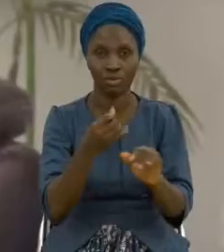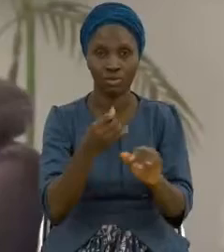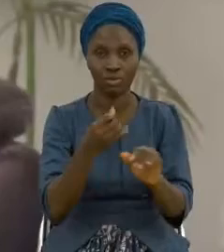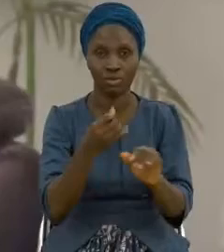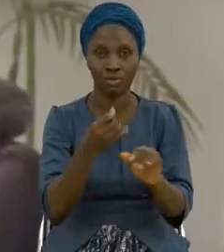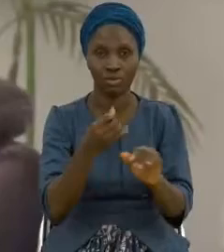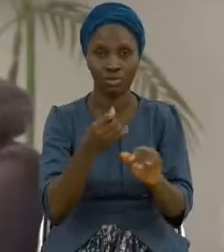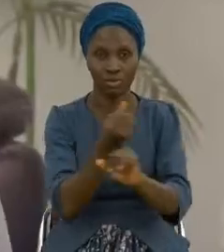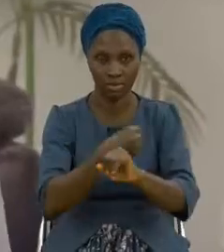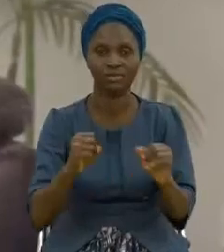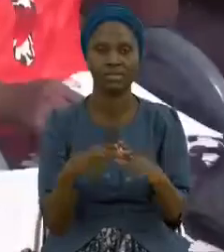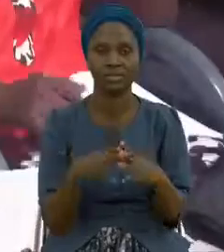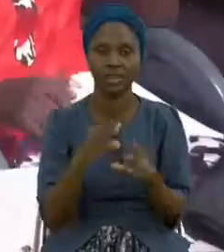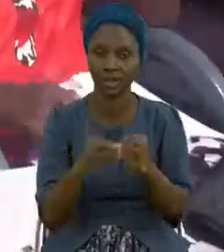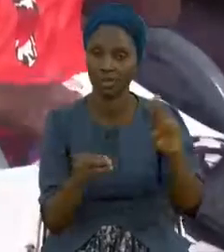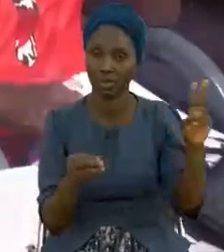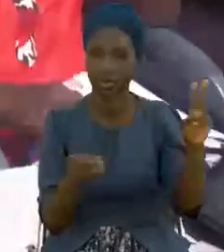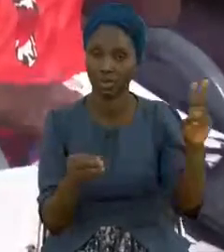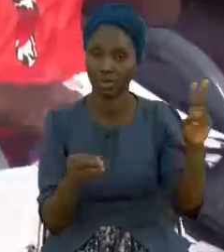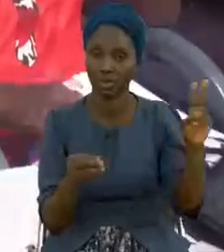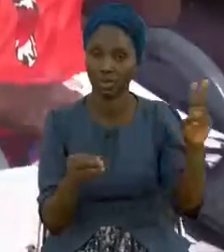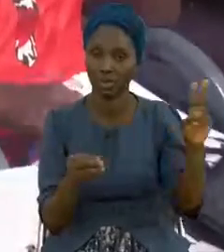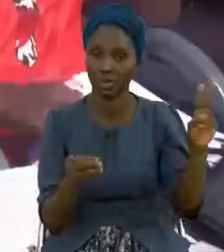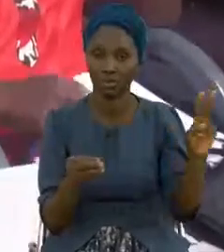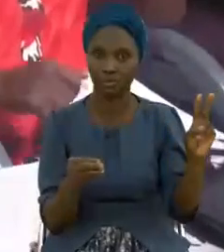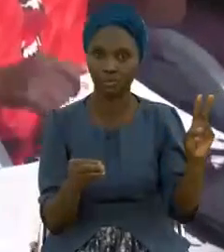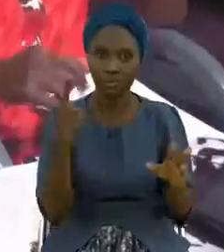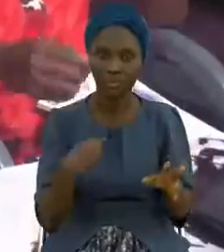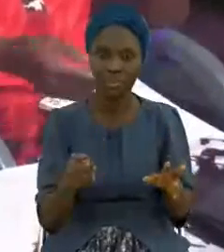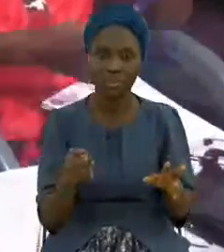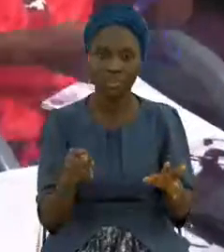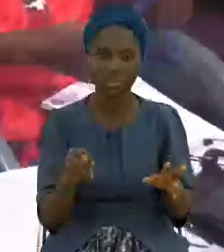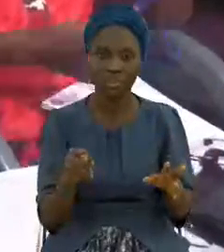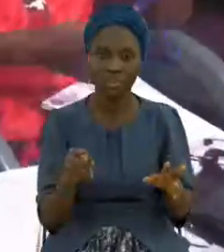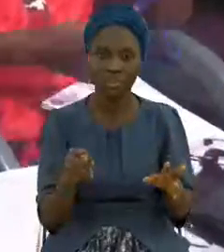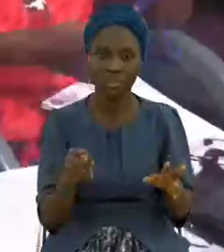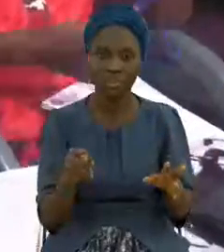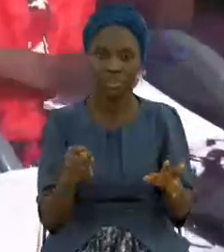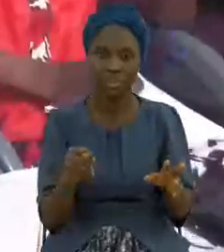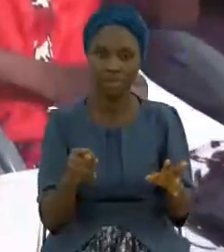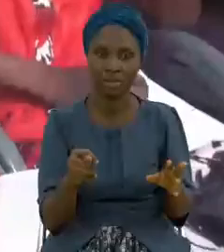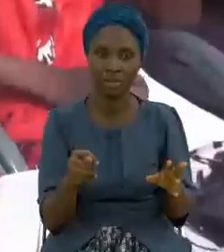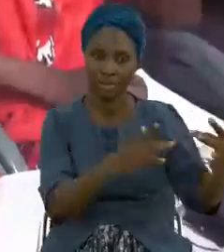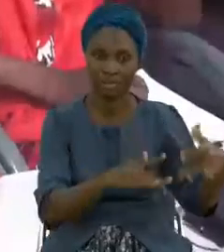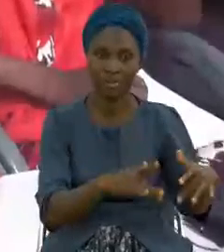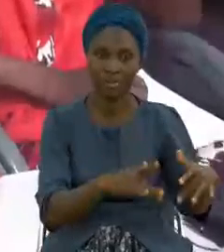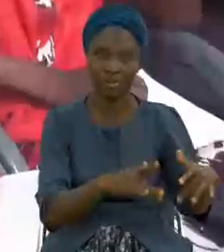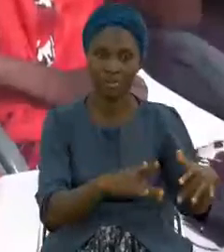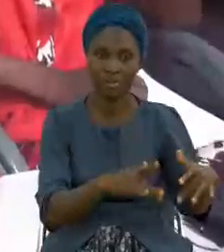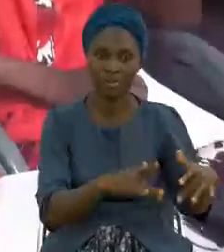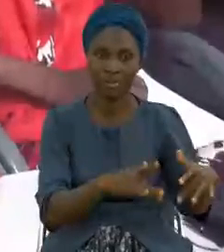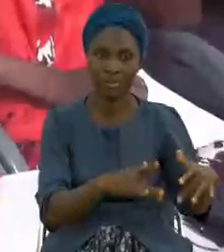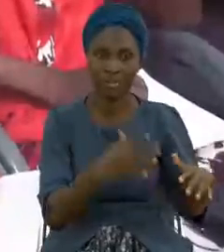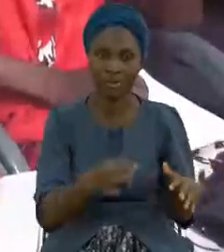the medicine for healing or persistent